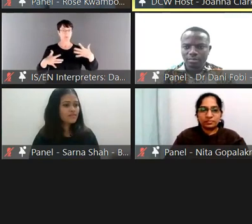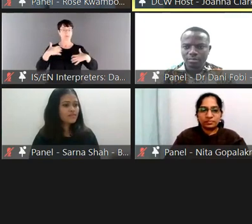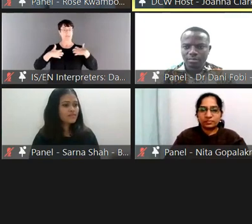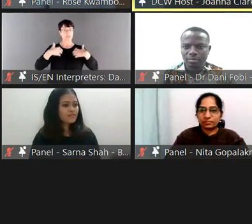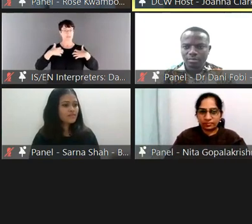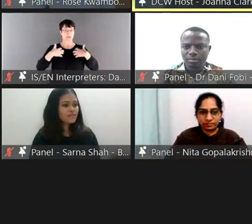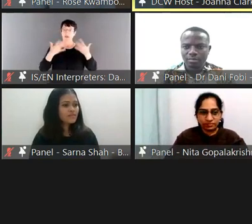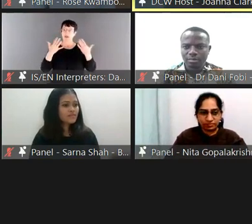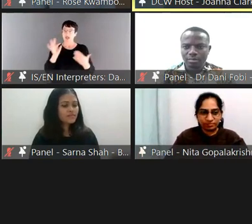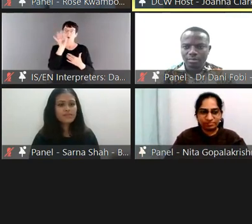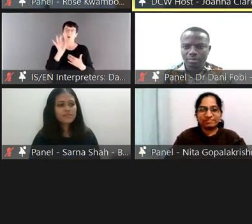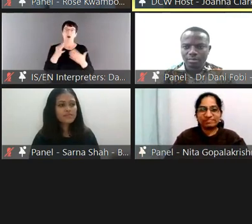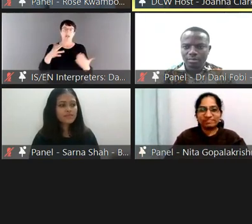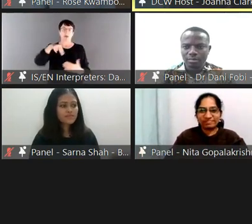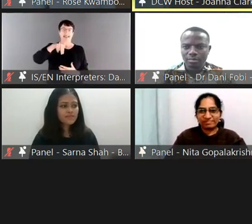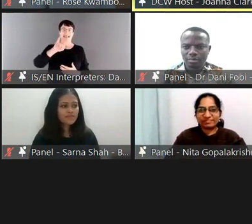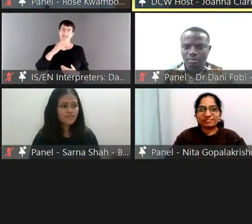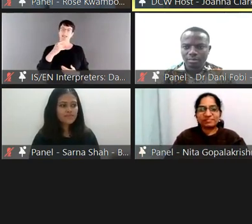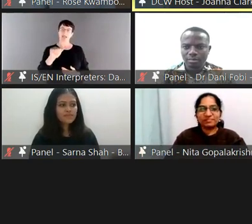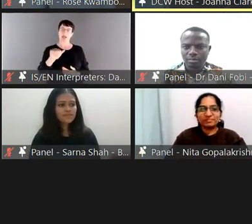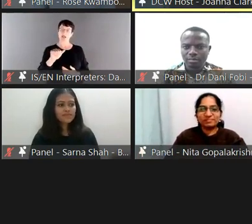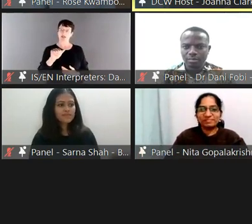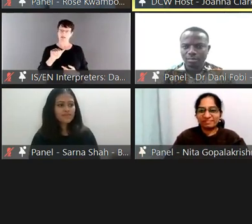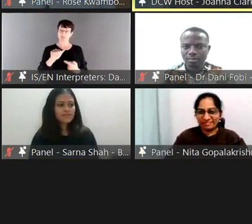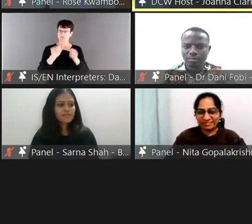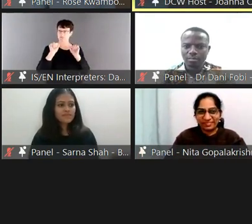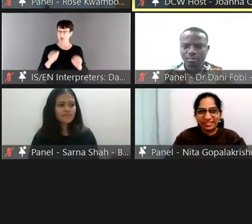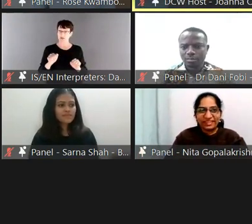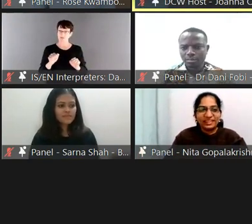ask Nita now, please, to introduce herself?